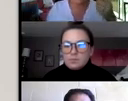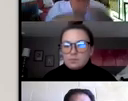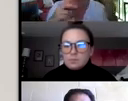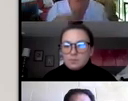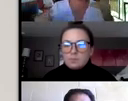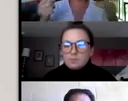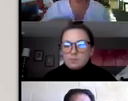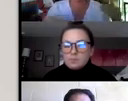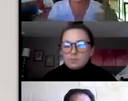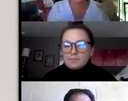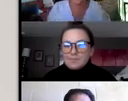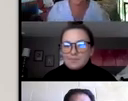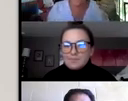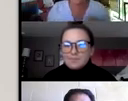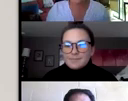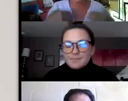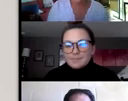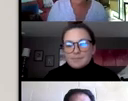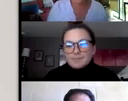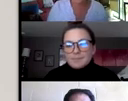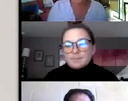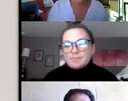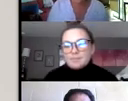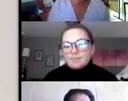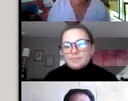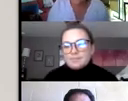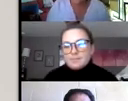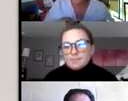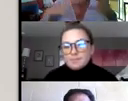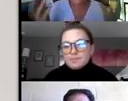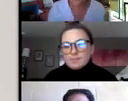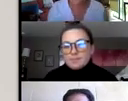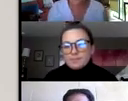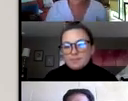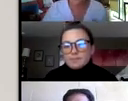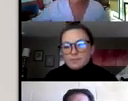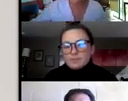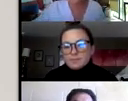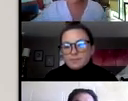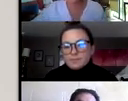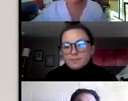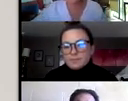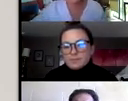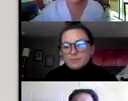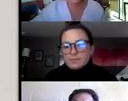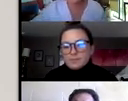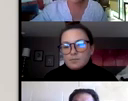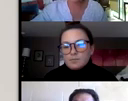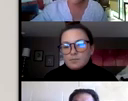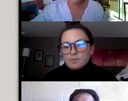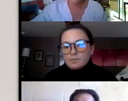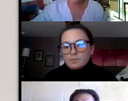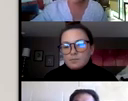or vice versa, 500 women and one man, we would use Latino as the general term, right? So I